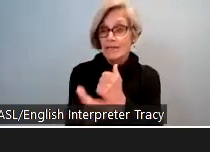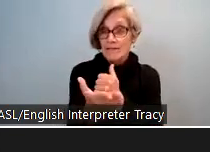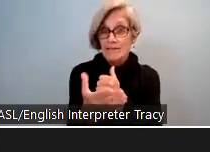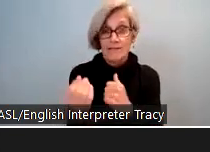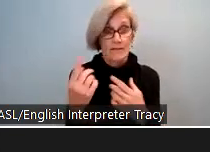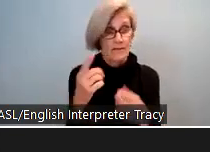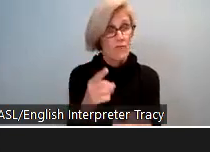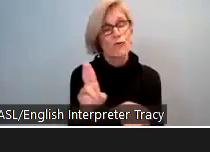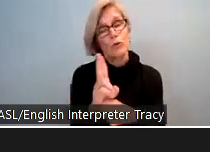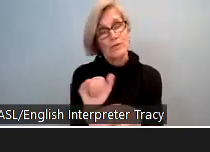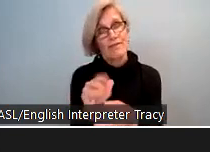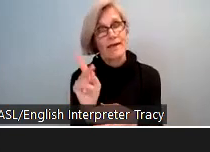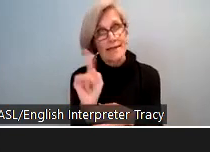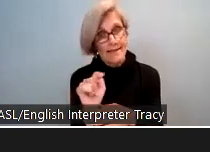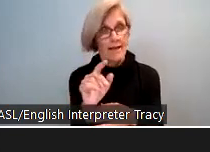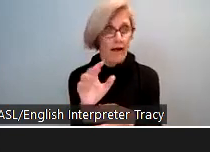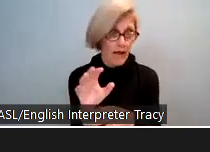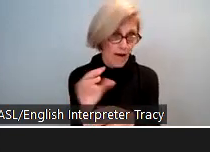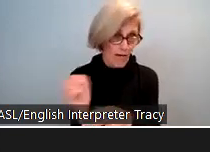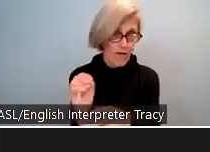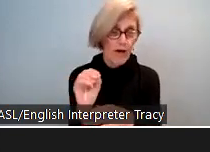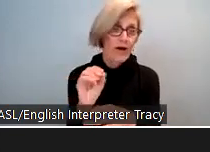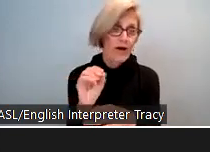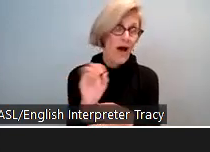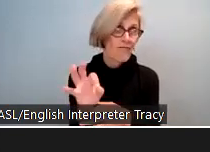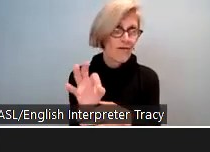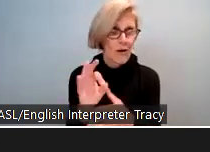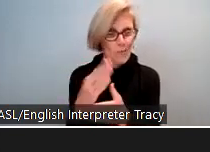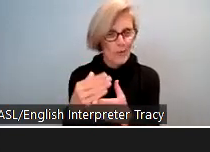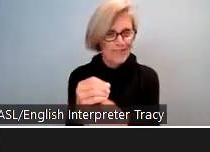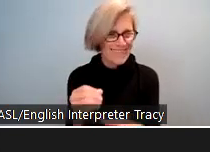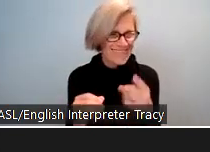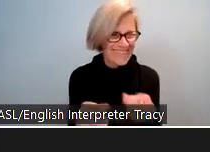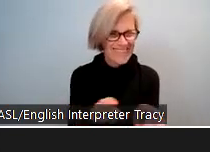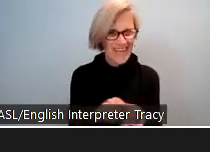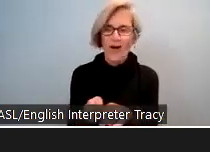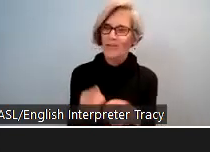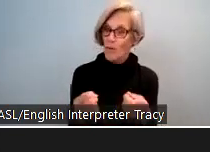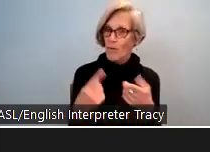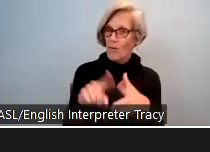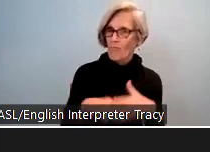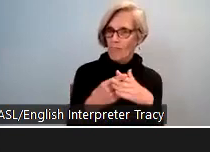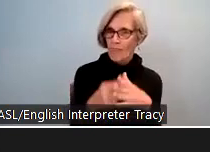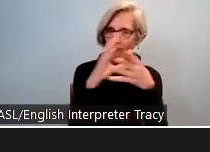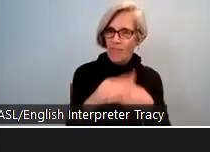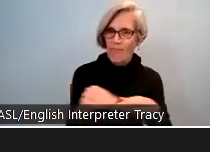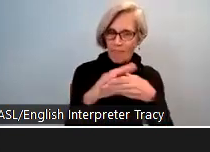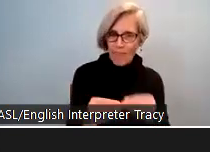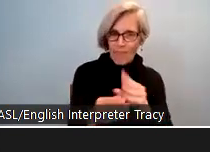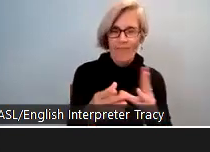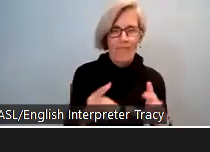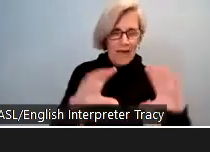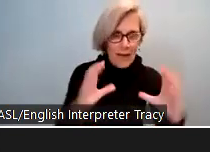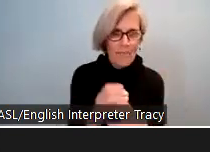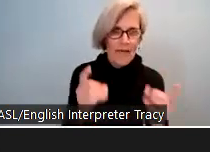of the Kit of Parts. Go Human will also be conducting a storytelling campaign centering the voices of